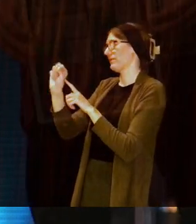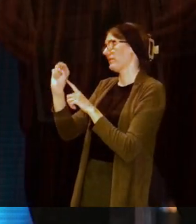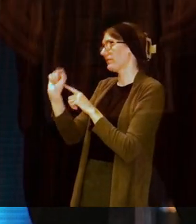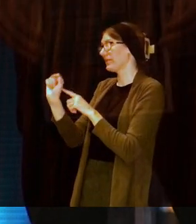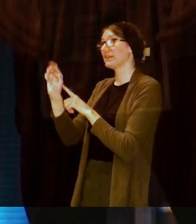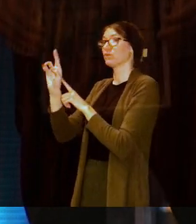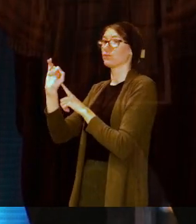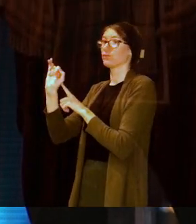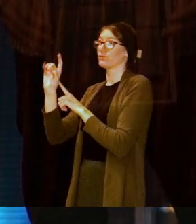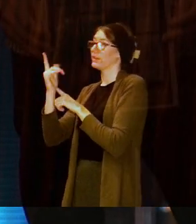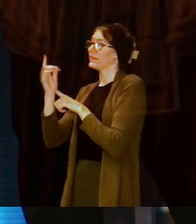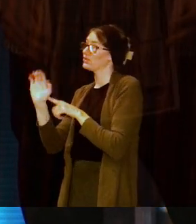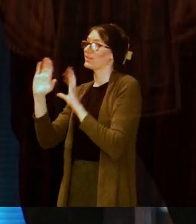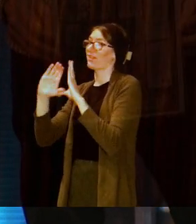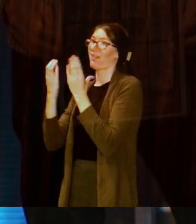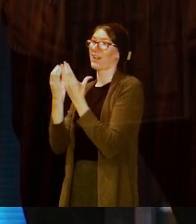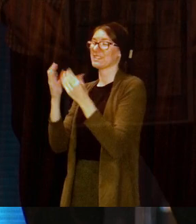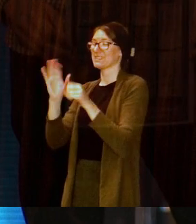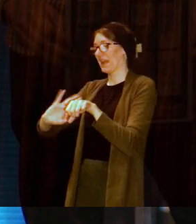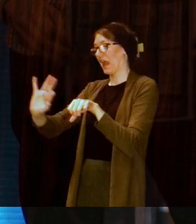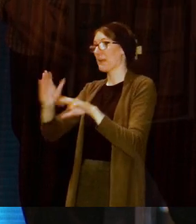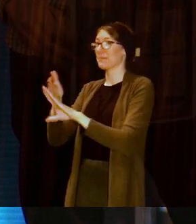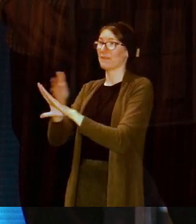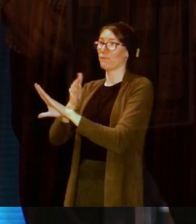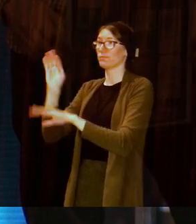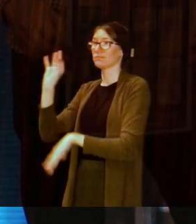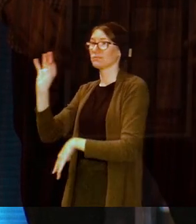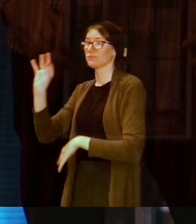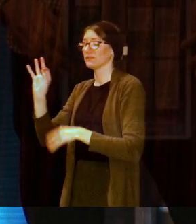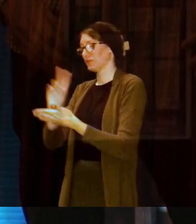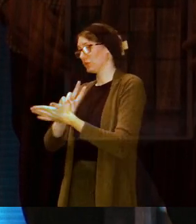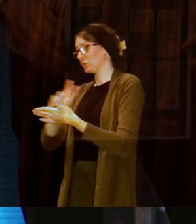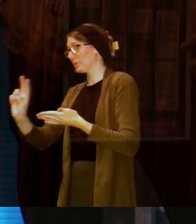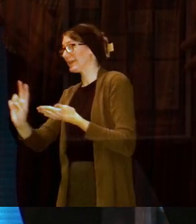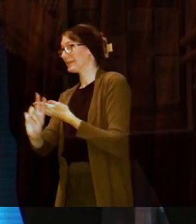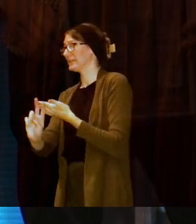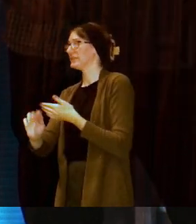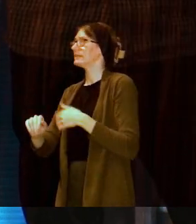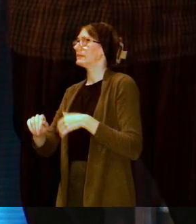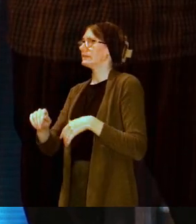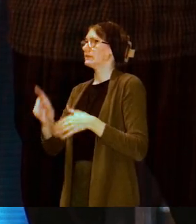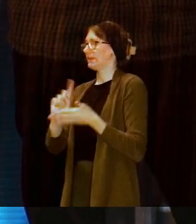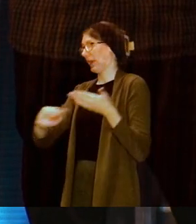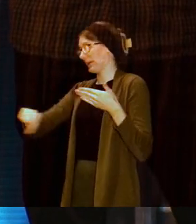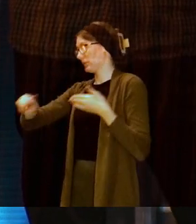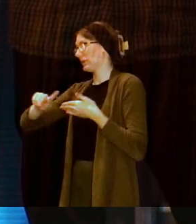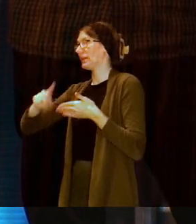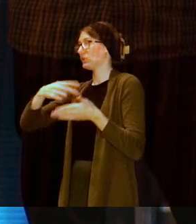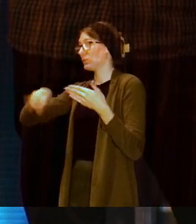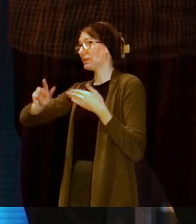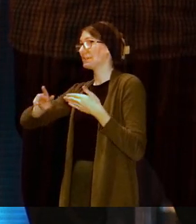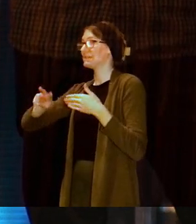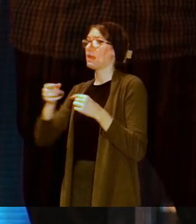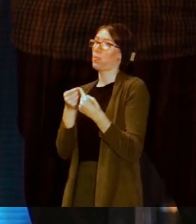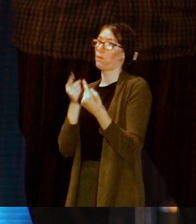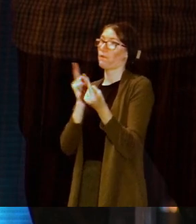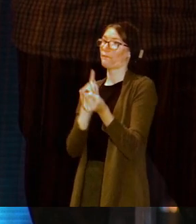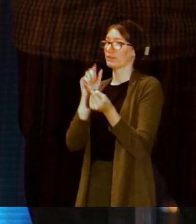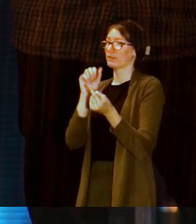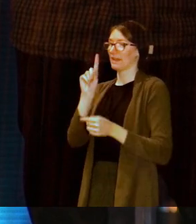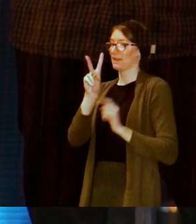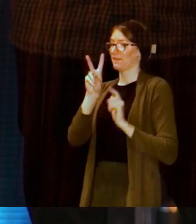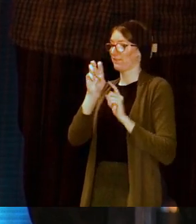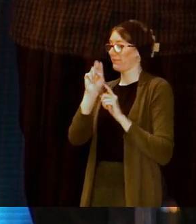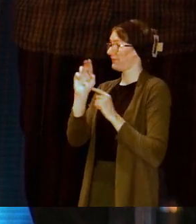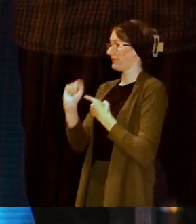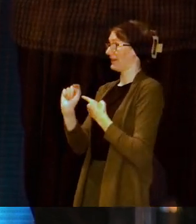which was super fun. It's happening at 9 a.m. before the service the next 2 weeks. You could pick up one of the amazing reverse Advent calendars that Pastor David